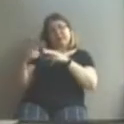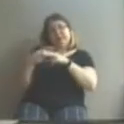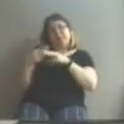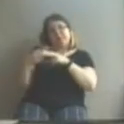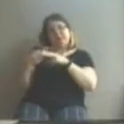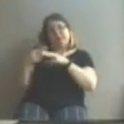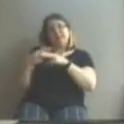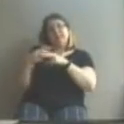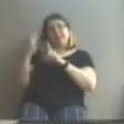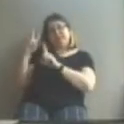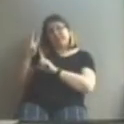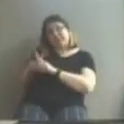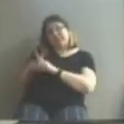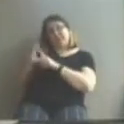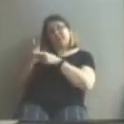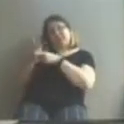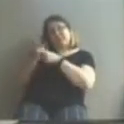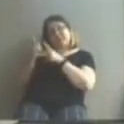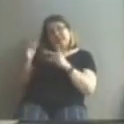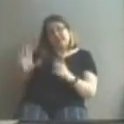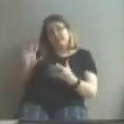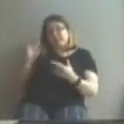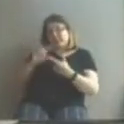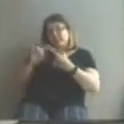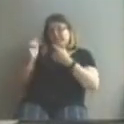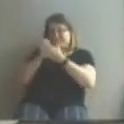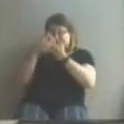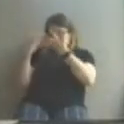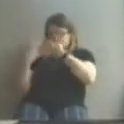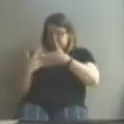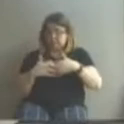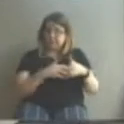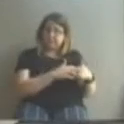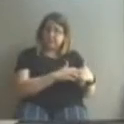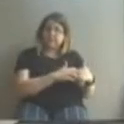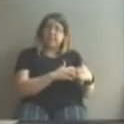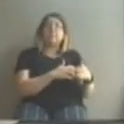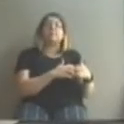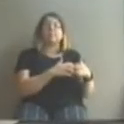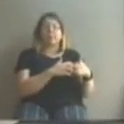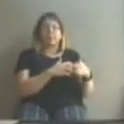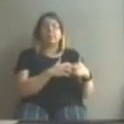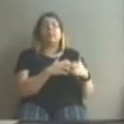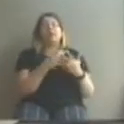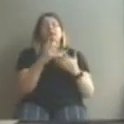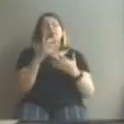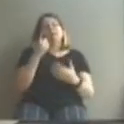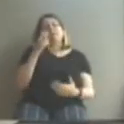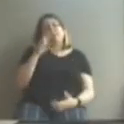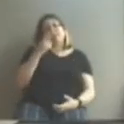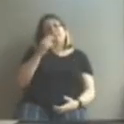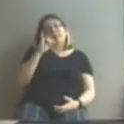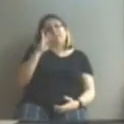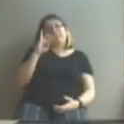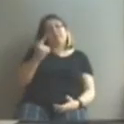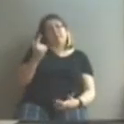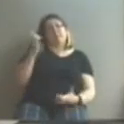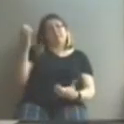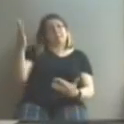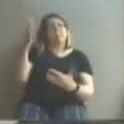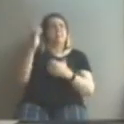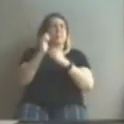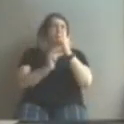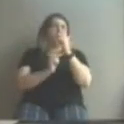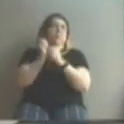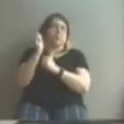temporarily assign a supervisor until all that's worked out. So what Dr. Herring is proposing is